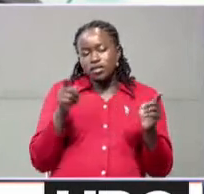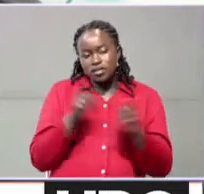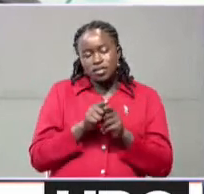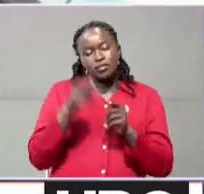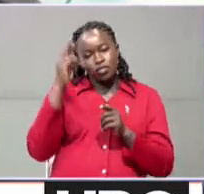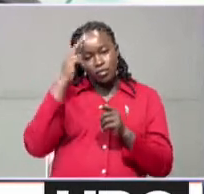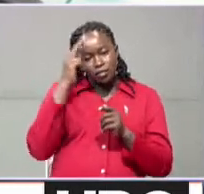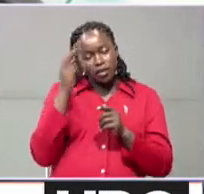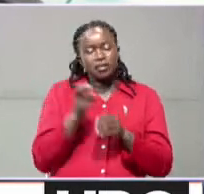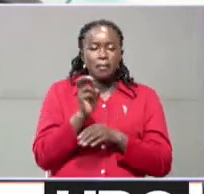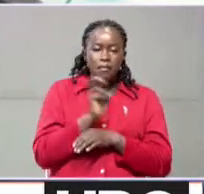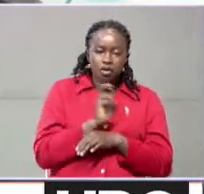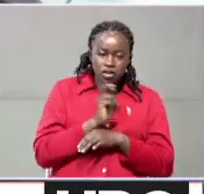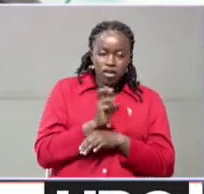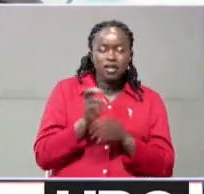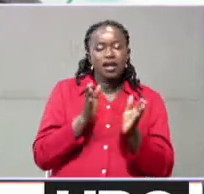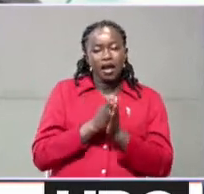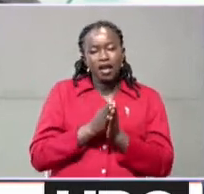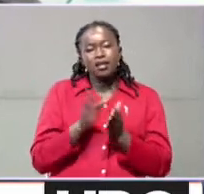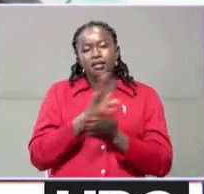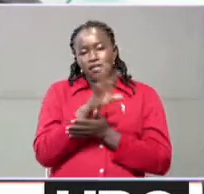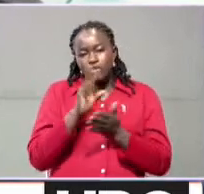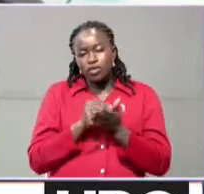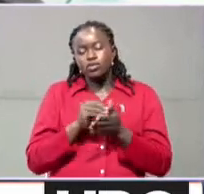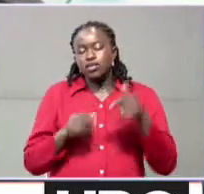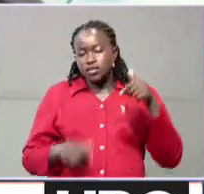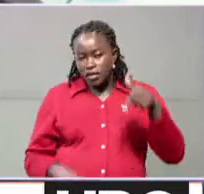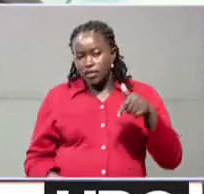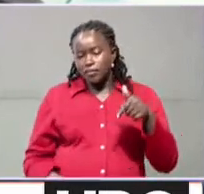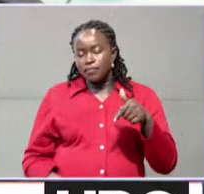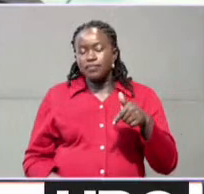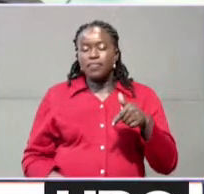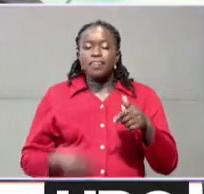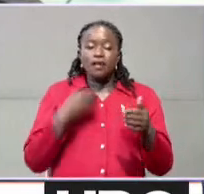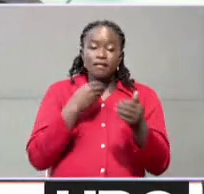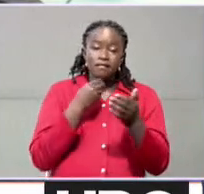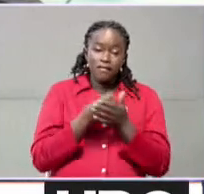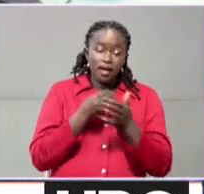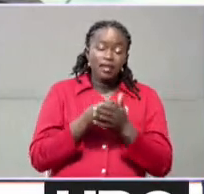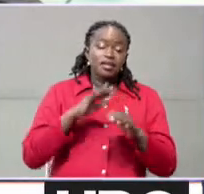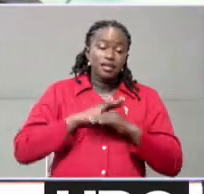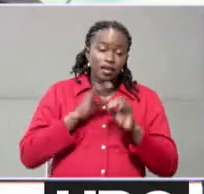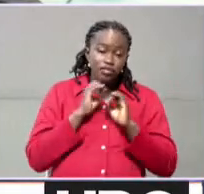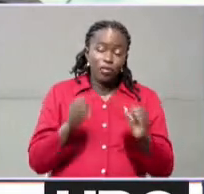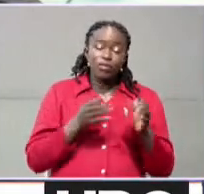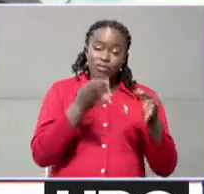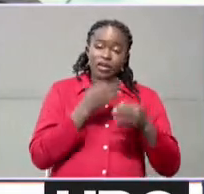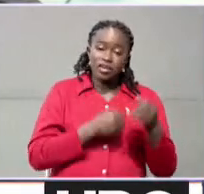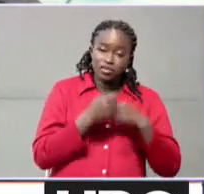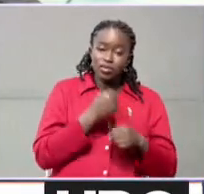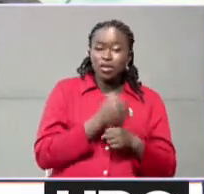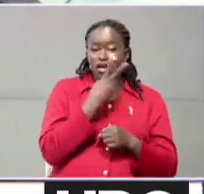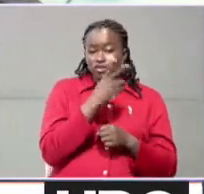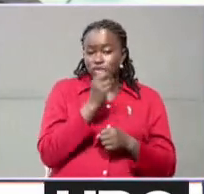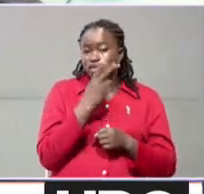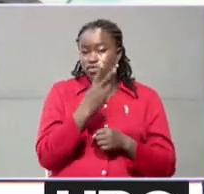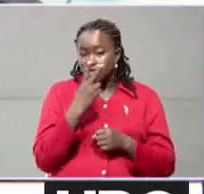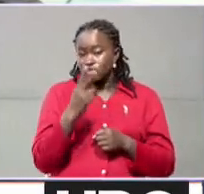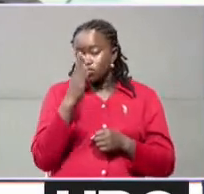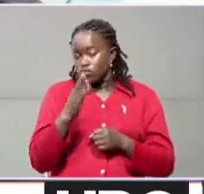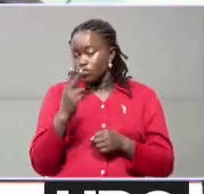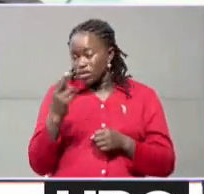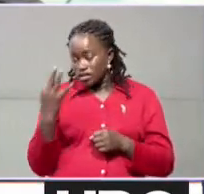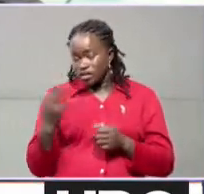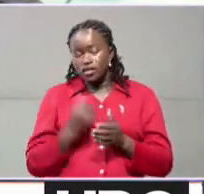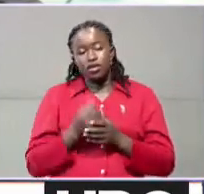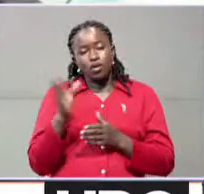account monitoring and the evaluation number seven inadequate funding in the finance year 2022-2023 the